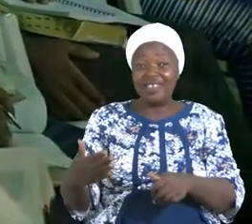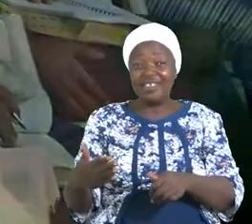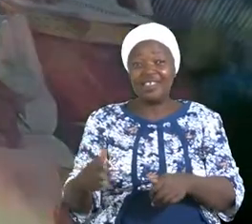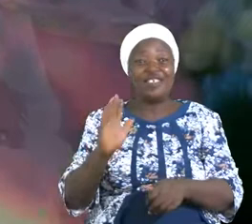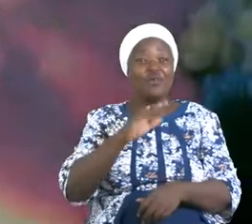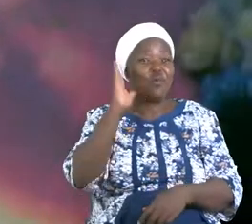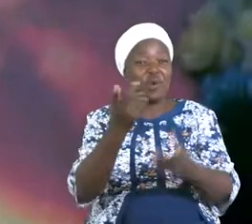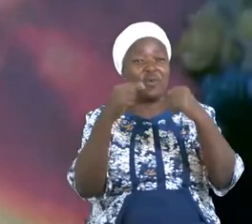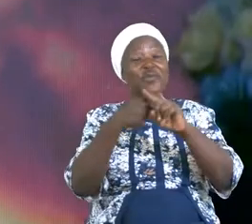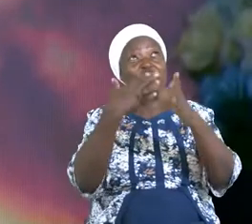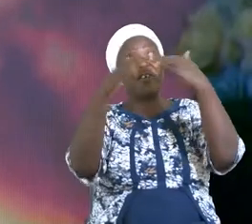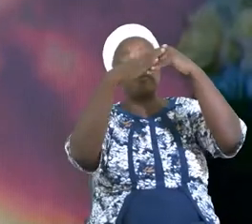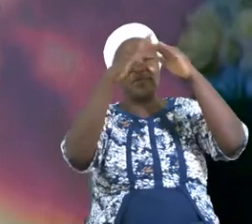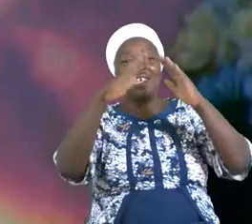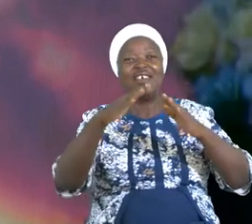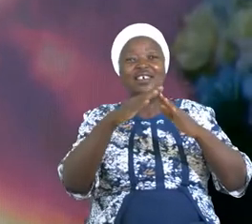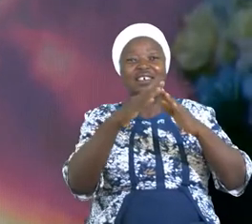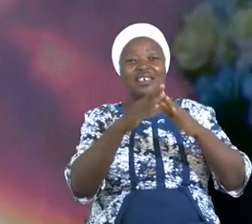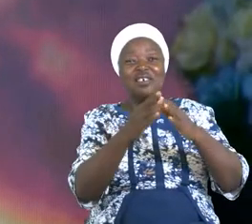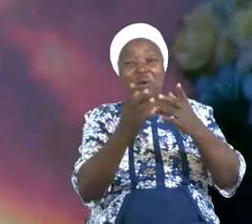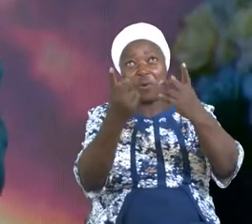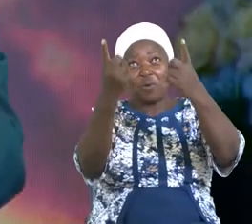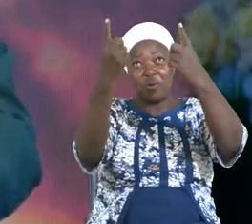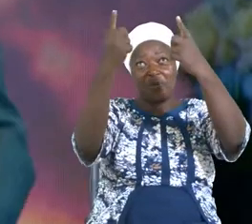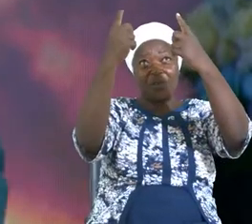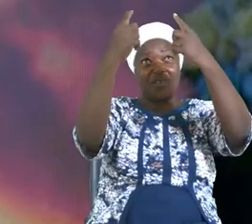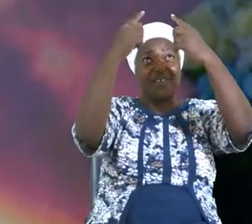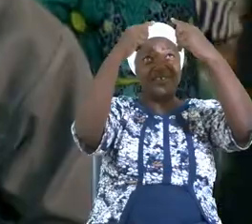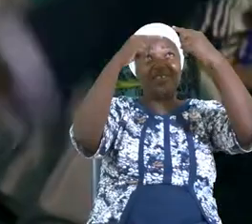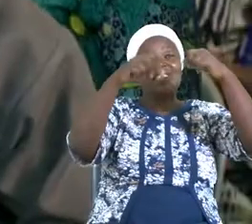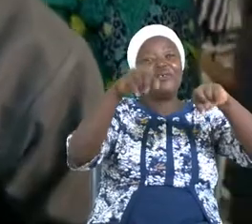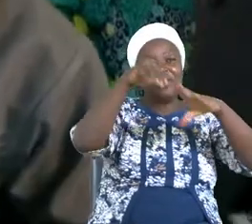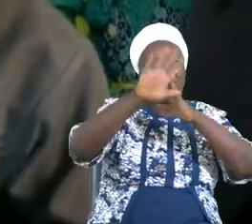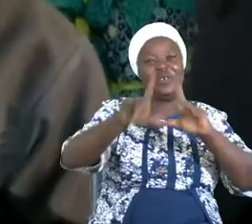heaven, channeled into your life.